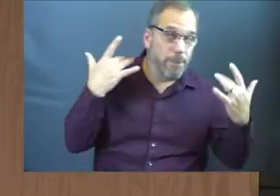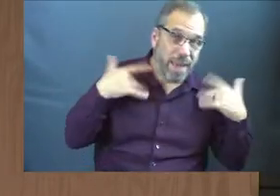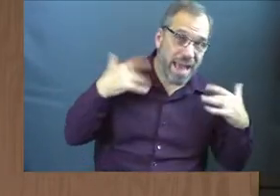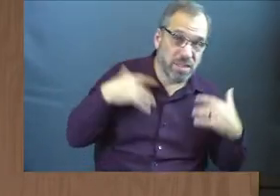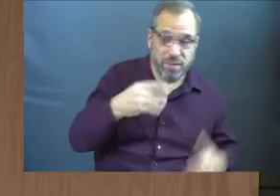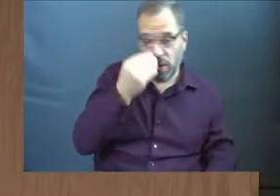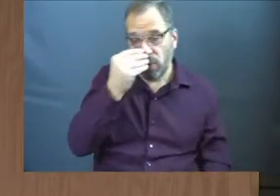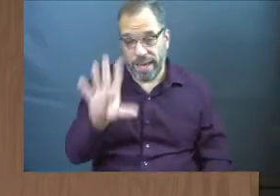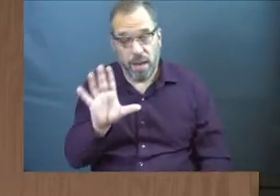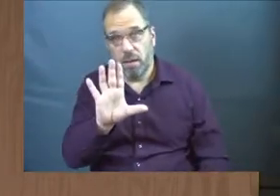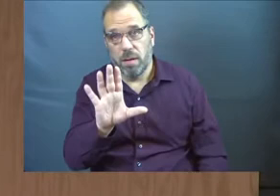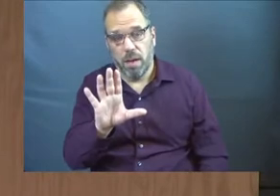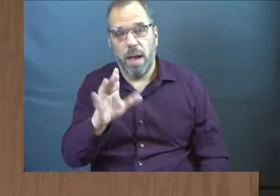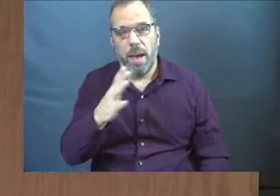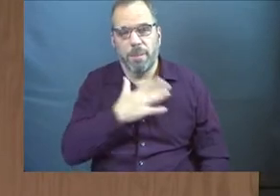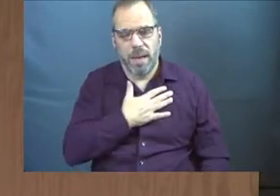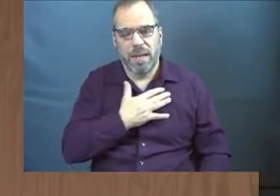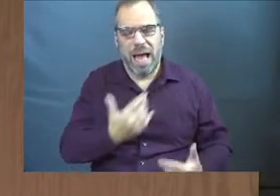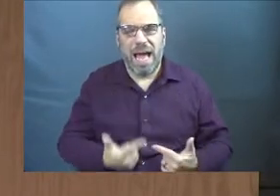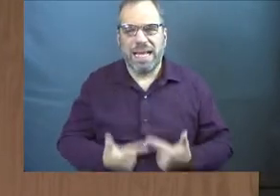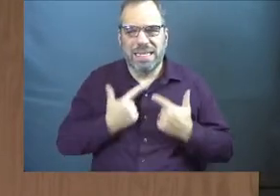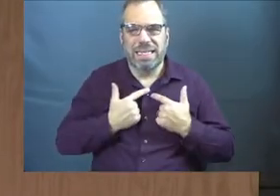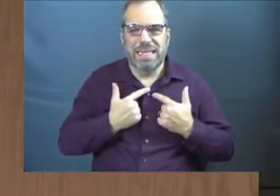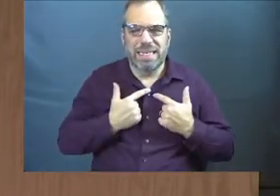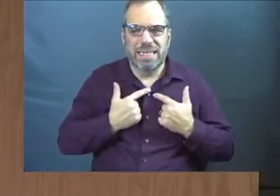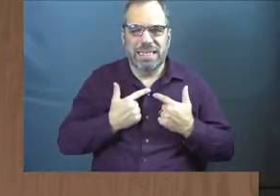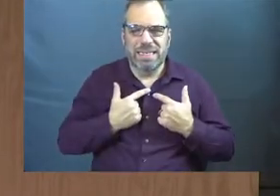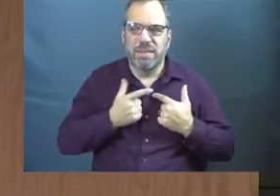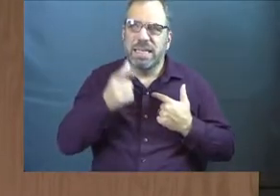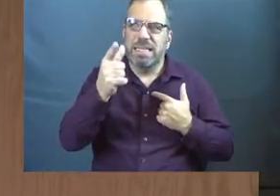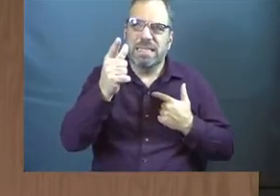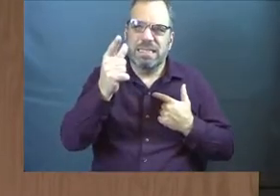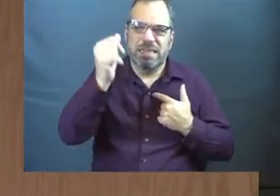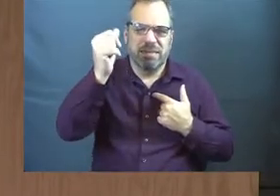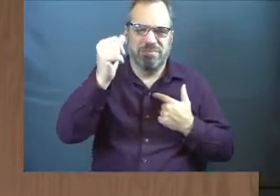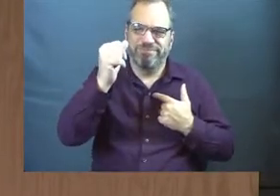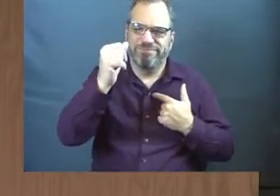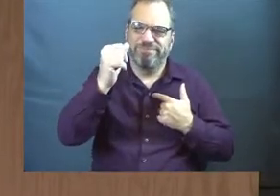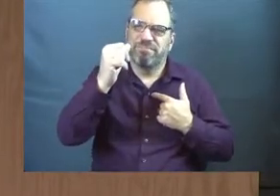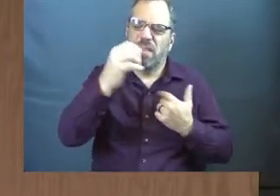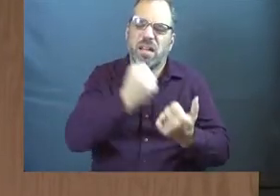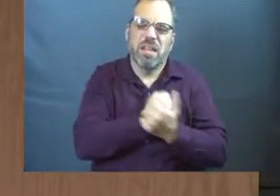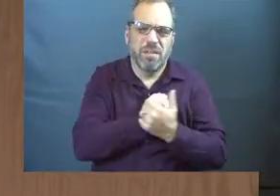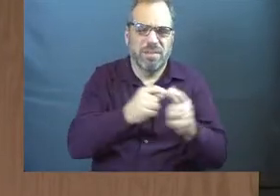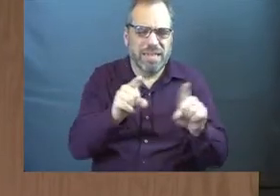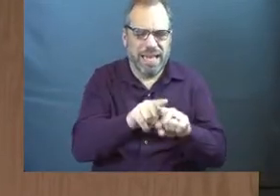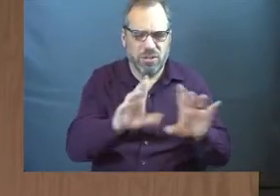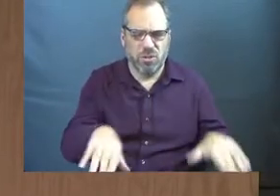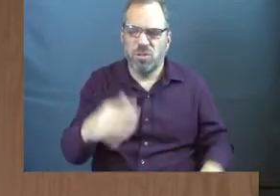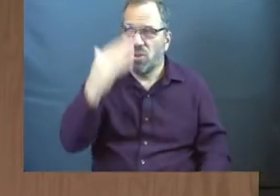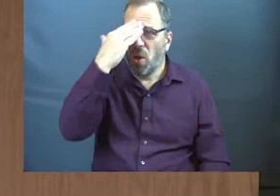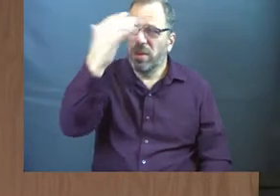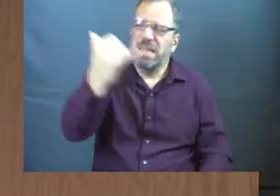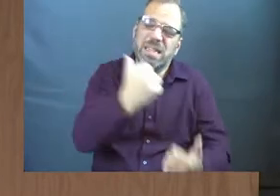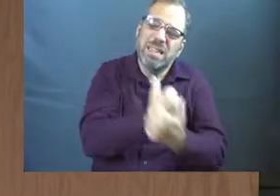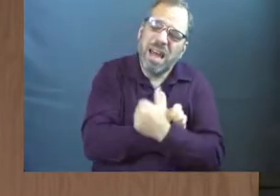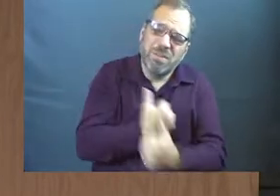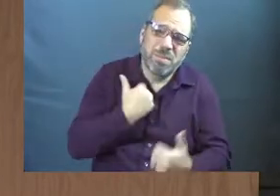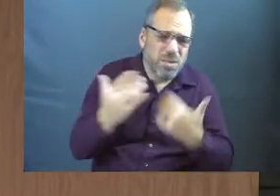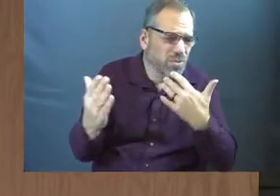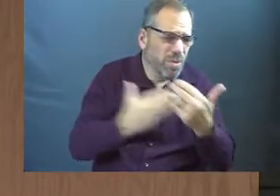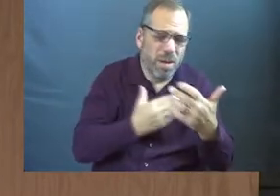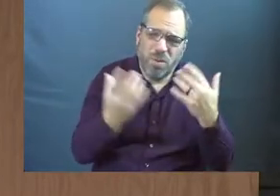don't care, but I get to live in the reckless confidence of a child. Amen. And just know I'm loved.